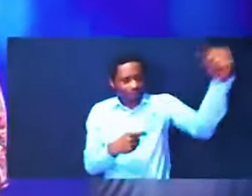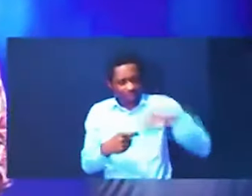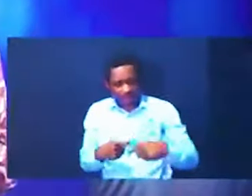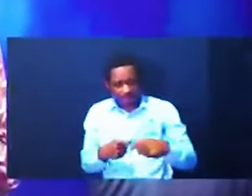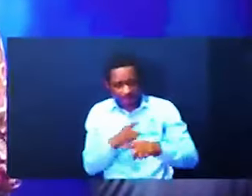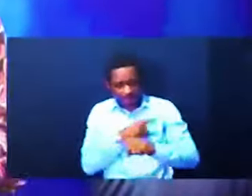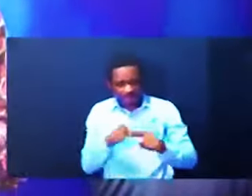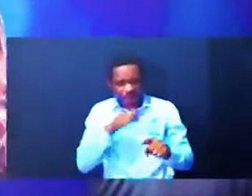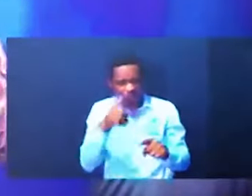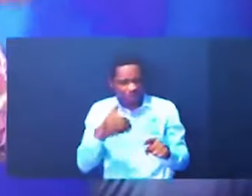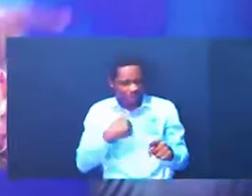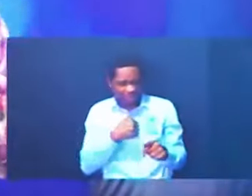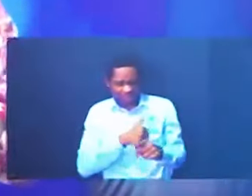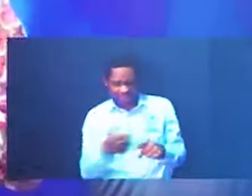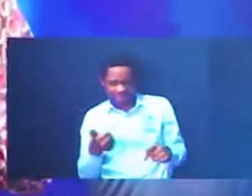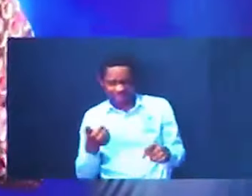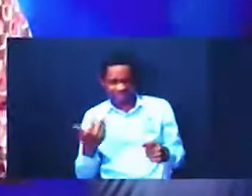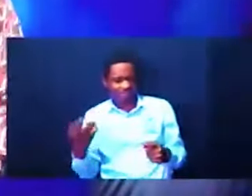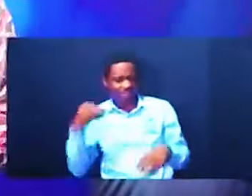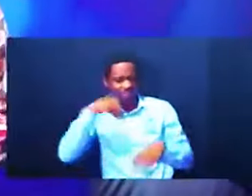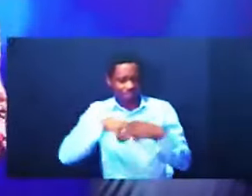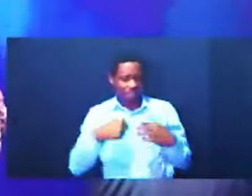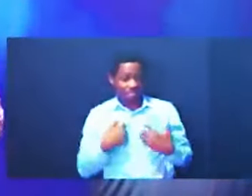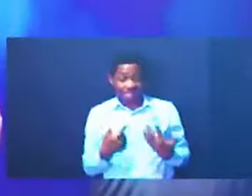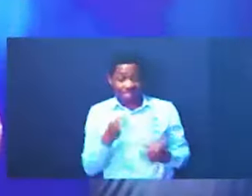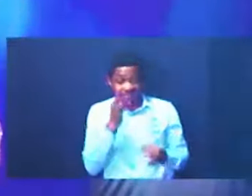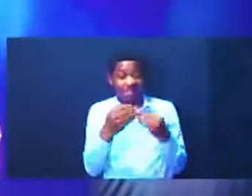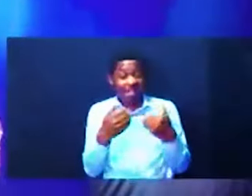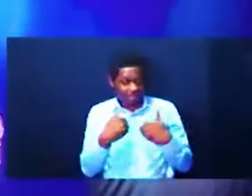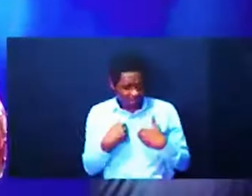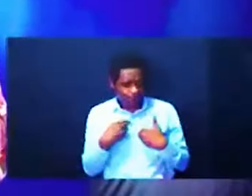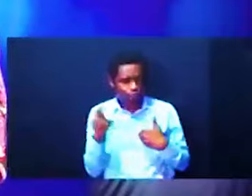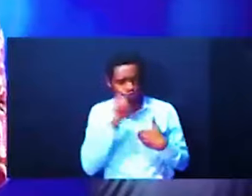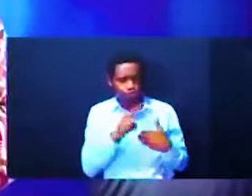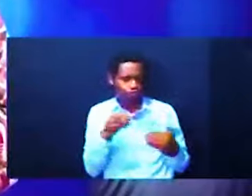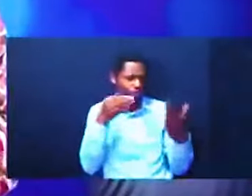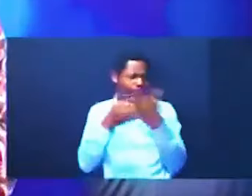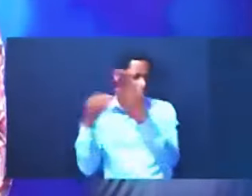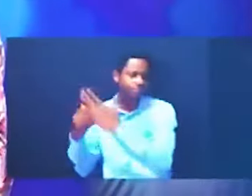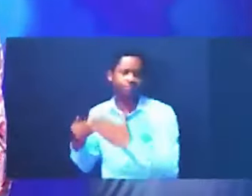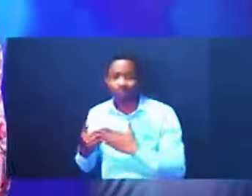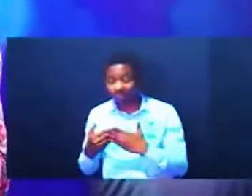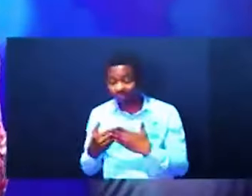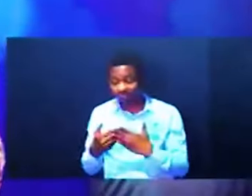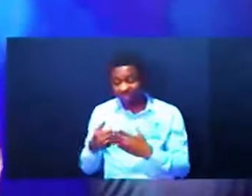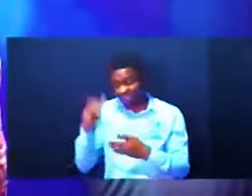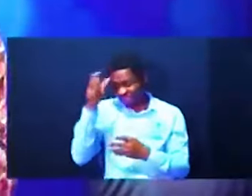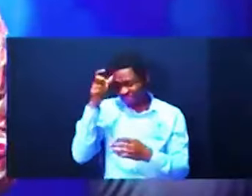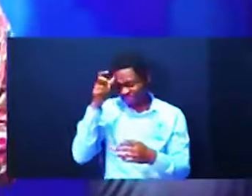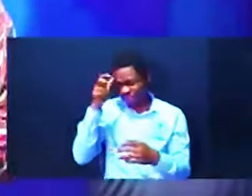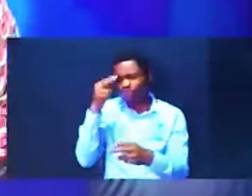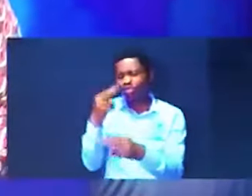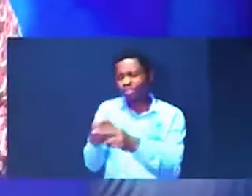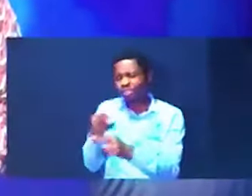has, he will use it against. Yeah, so he is called the accuser of the